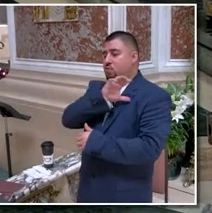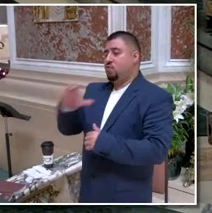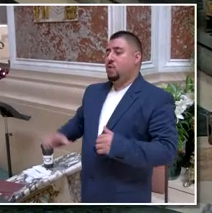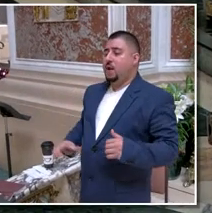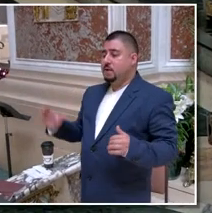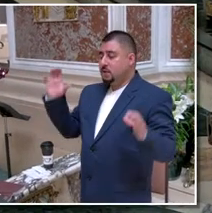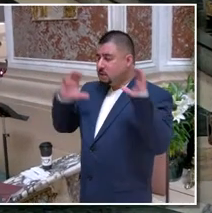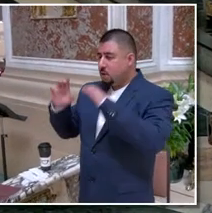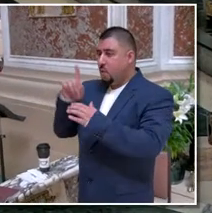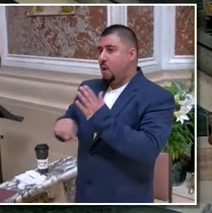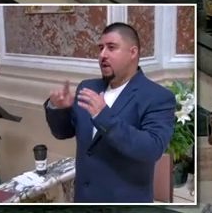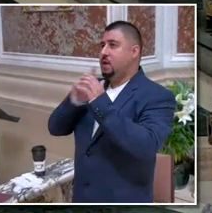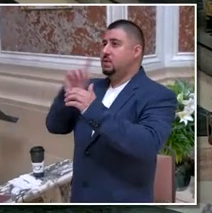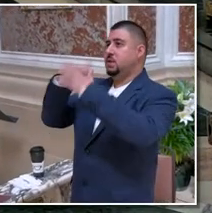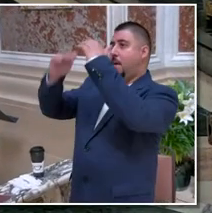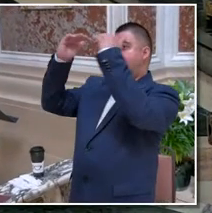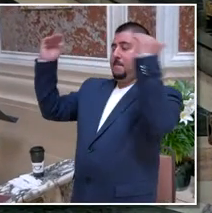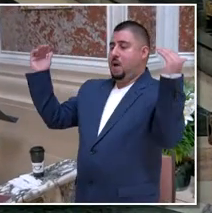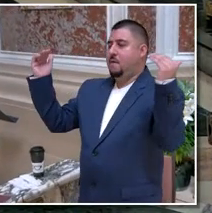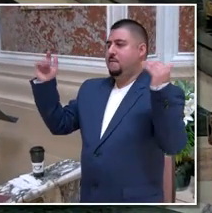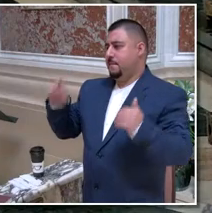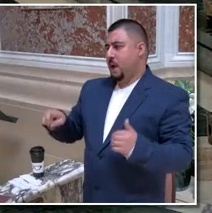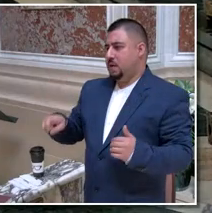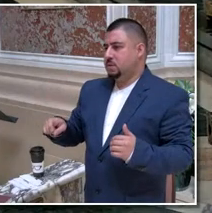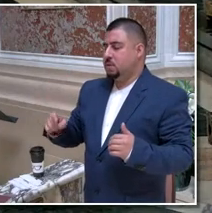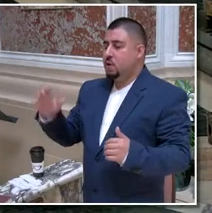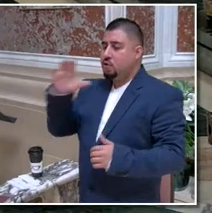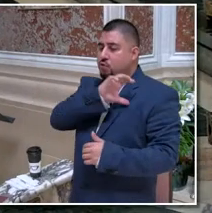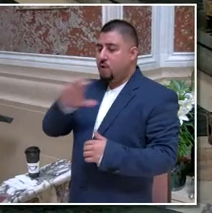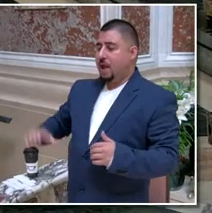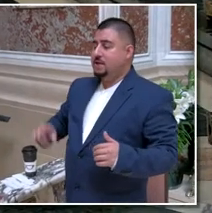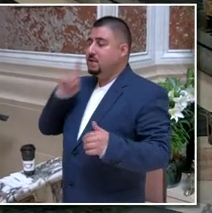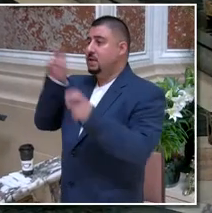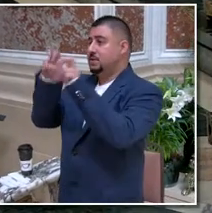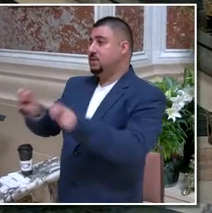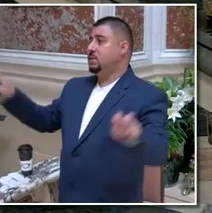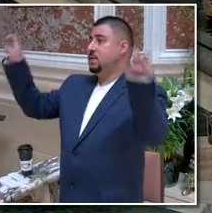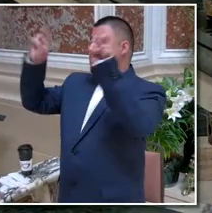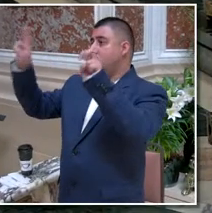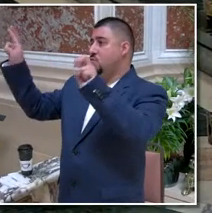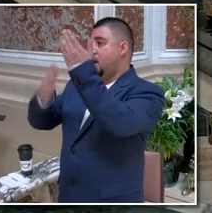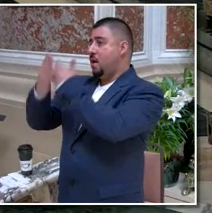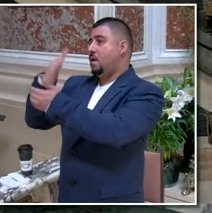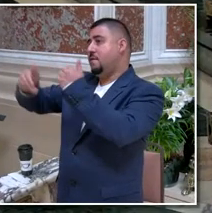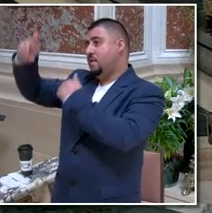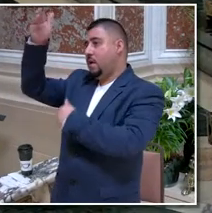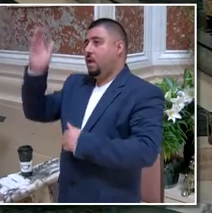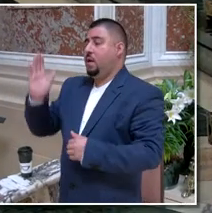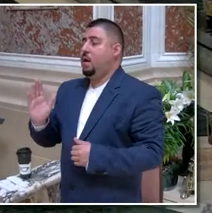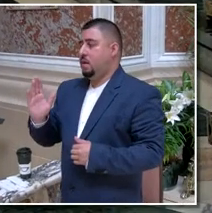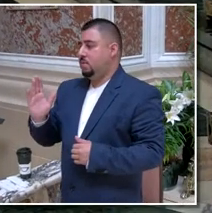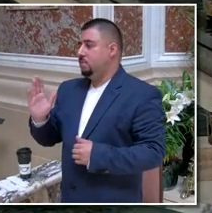seek what is above, where Christ is seated at the right hand of God.